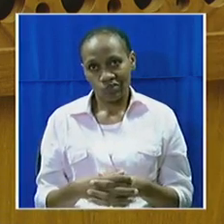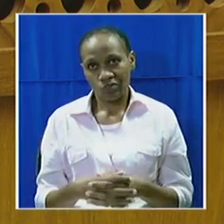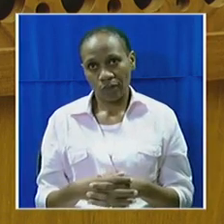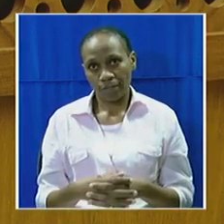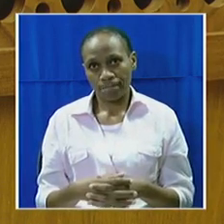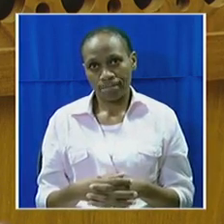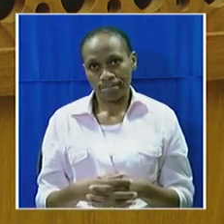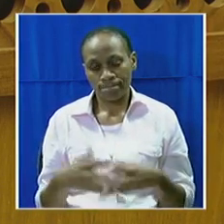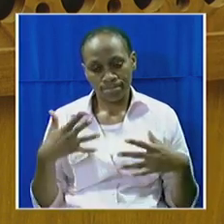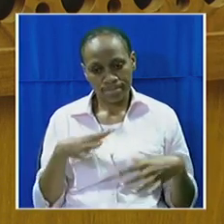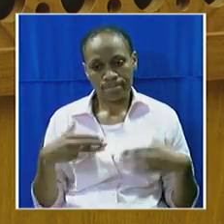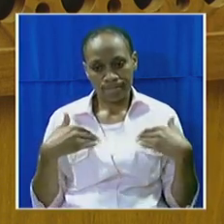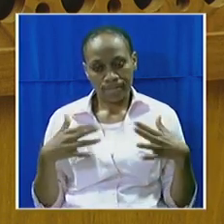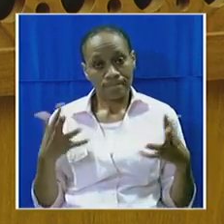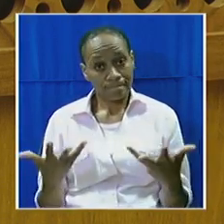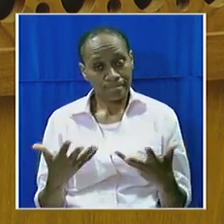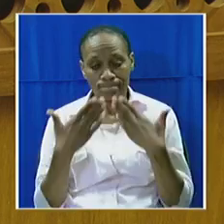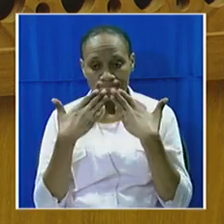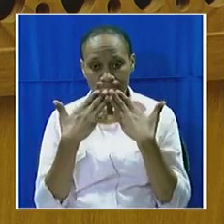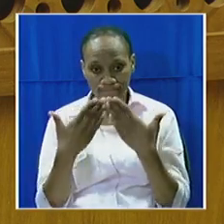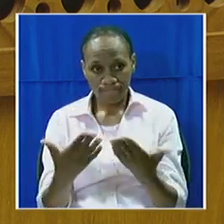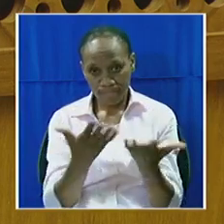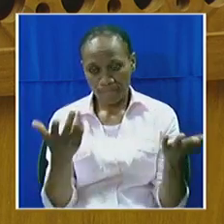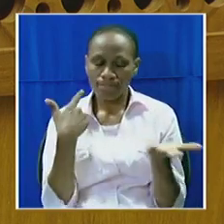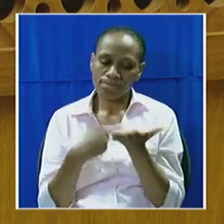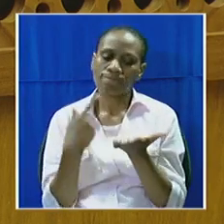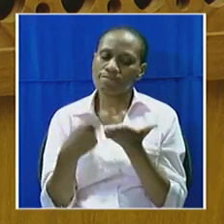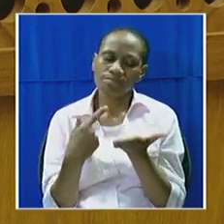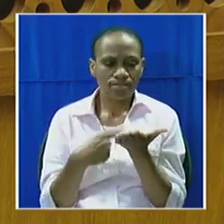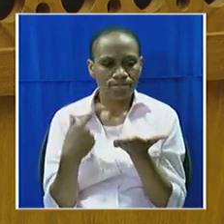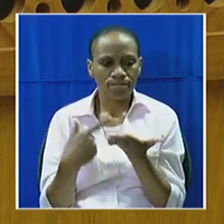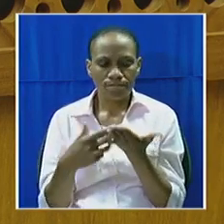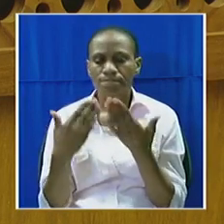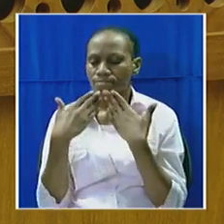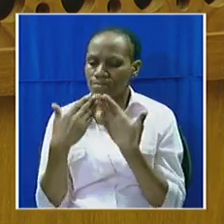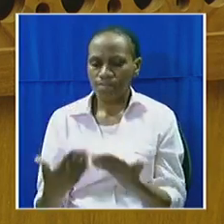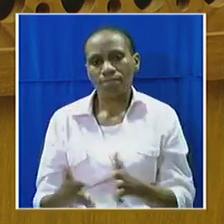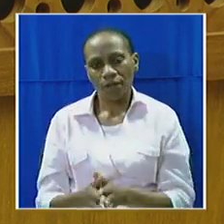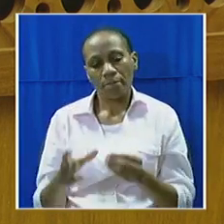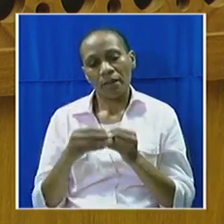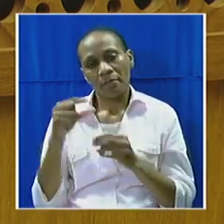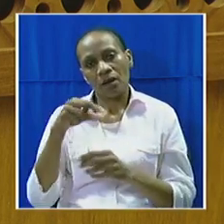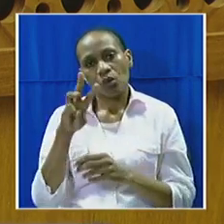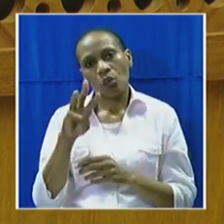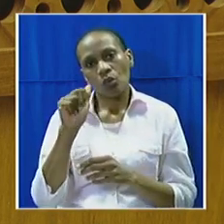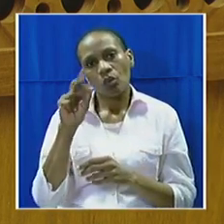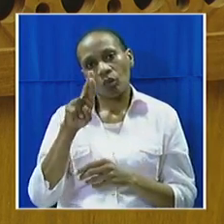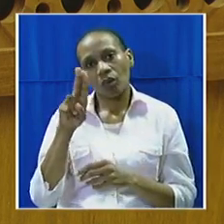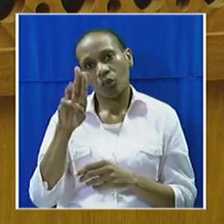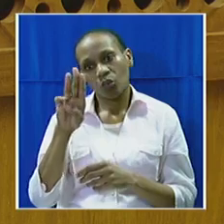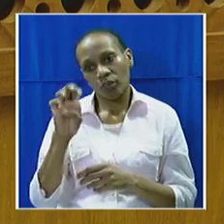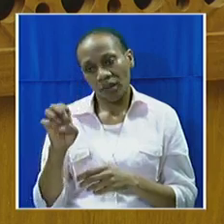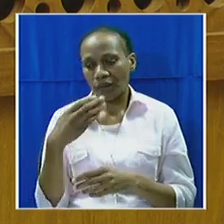to start by thanking you for the debate. I want to thank the Honourable Kwahube for raising the